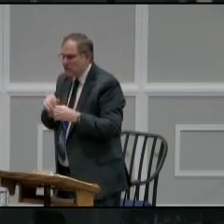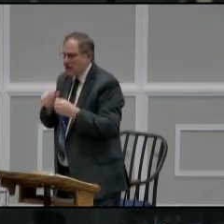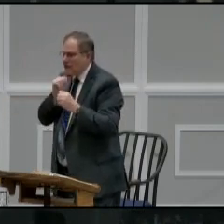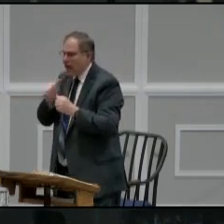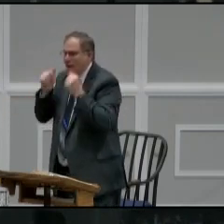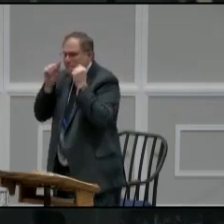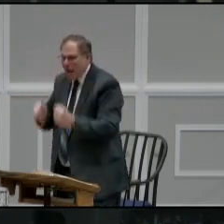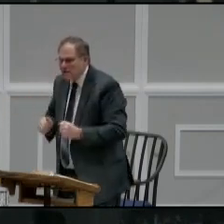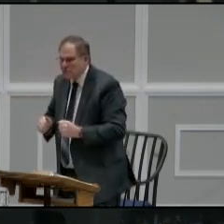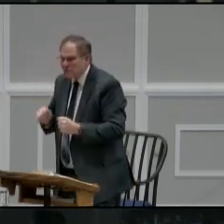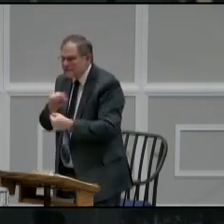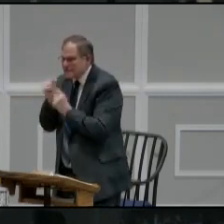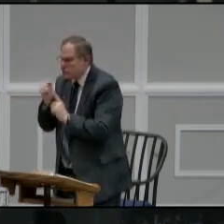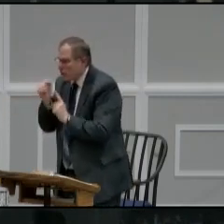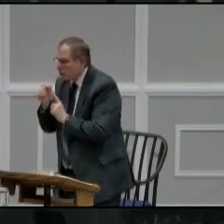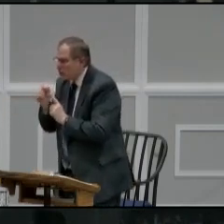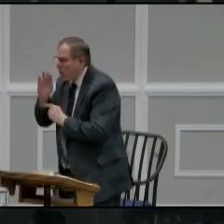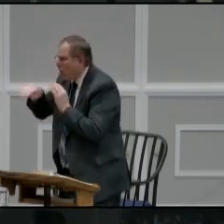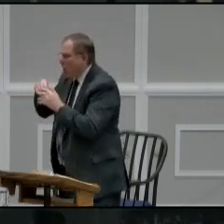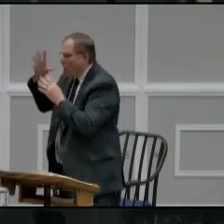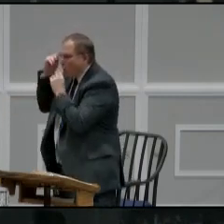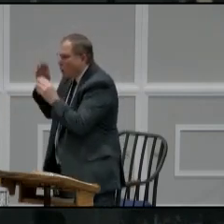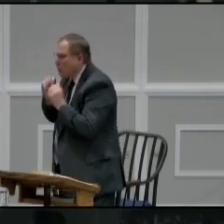all hope was lost.